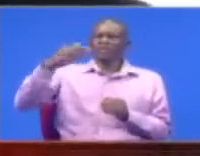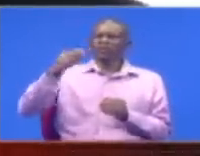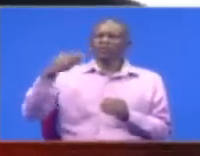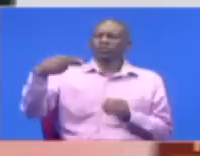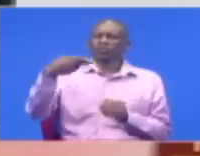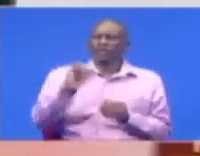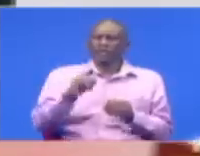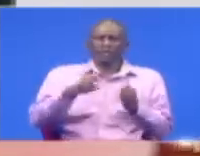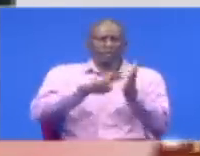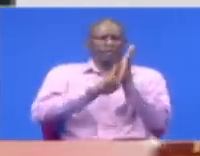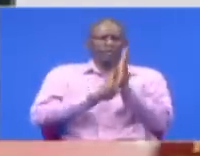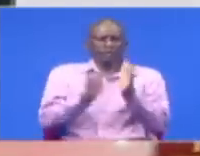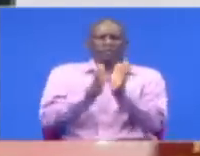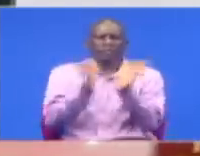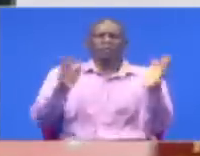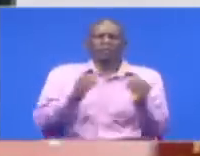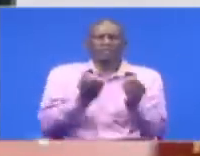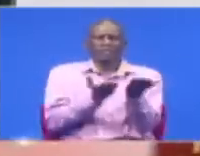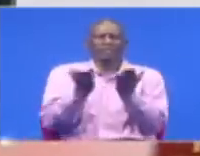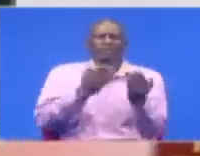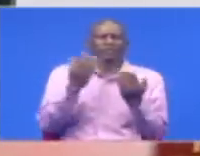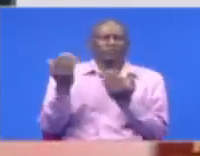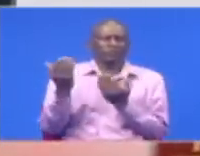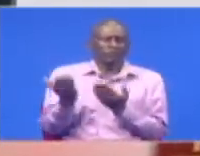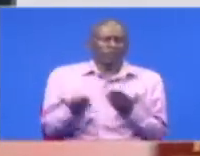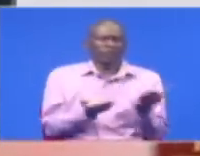Karibu. Asante.